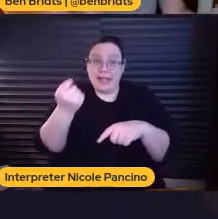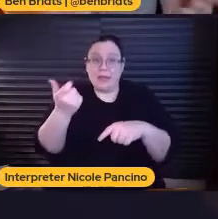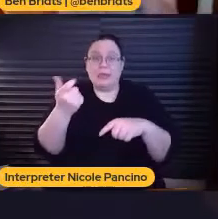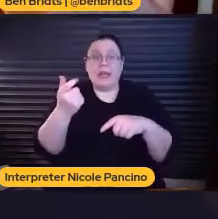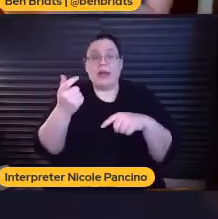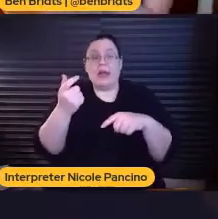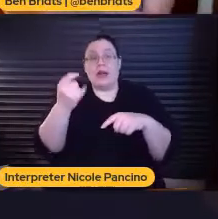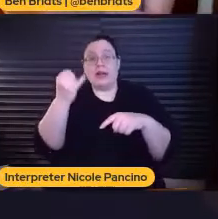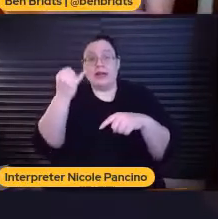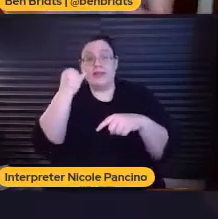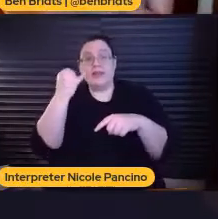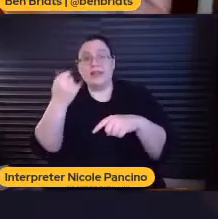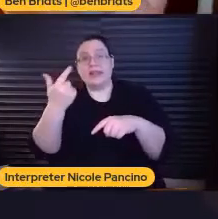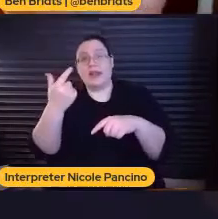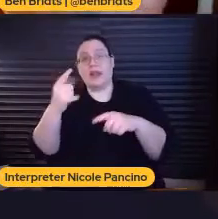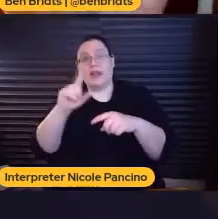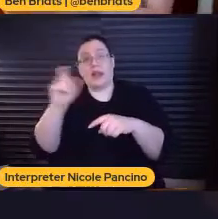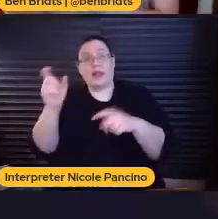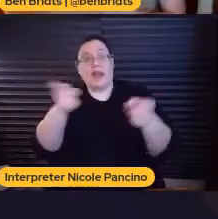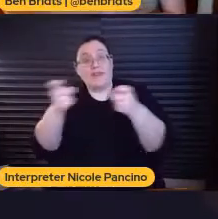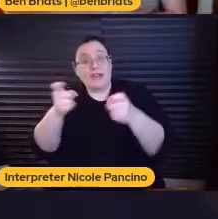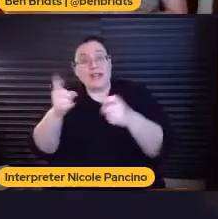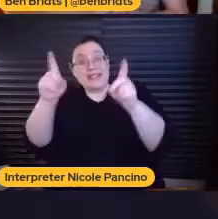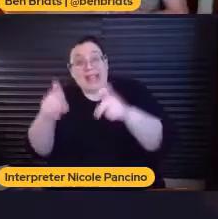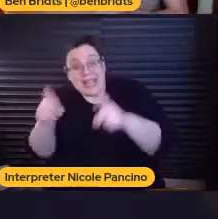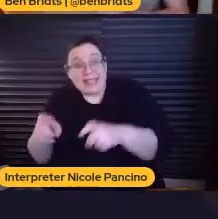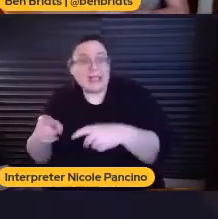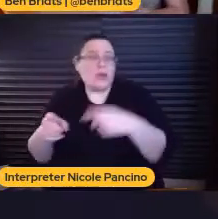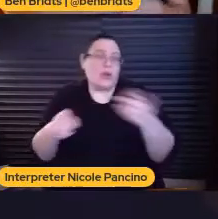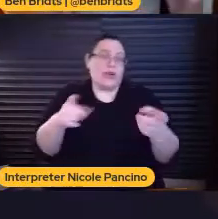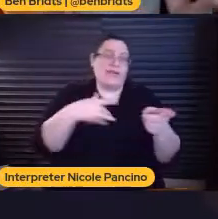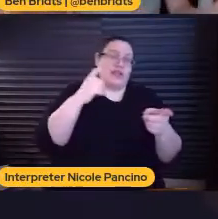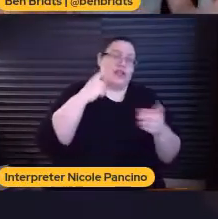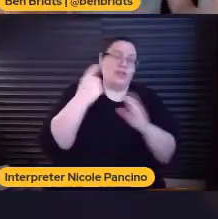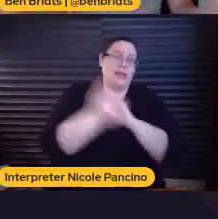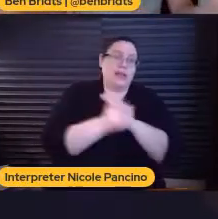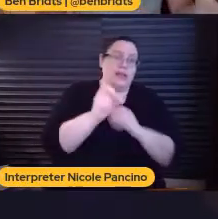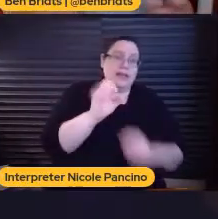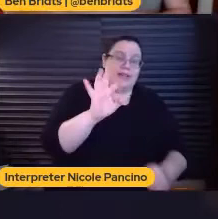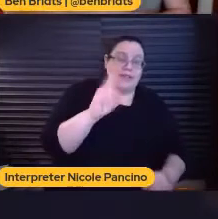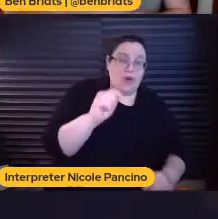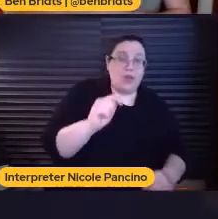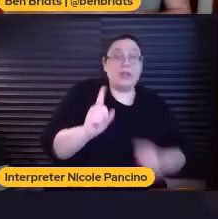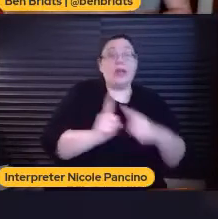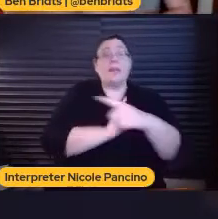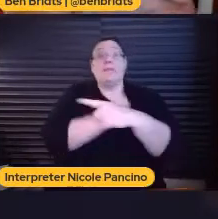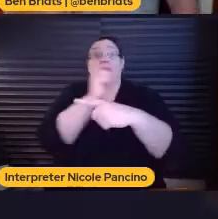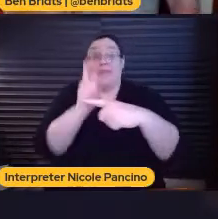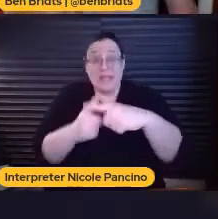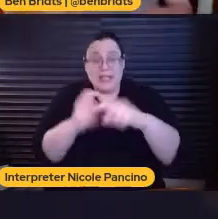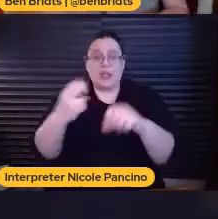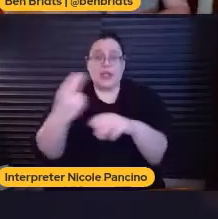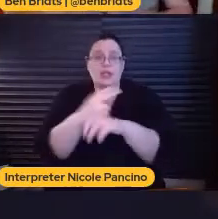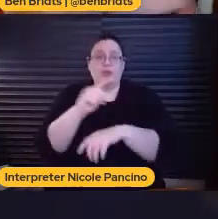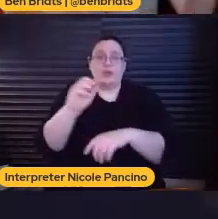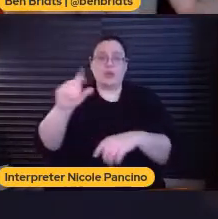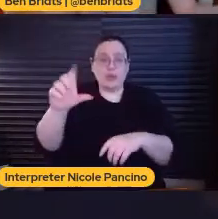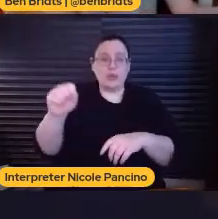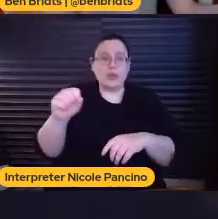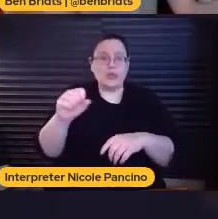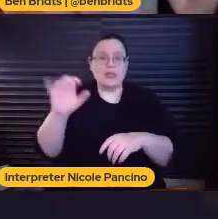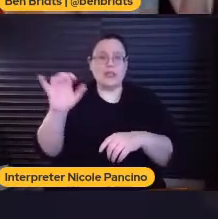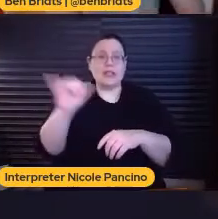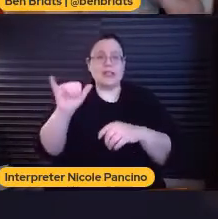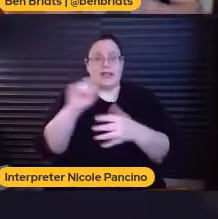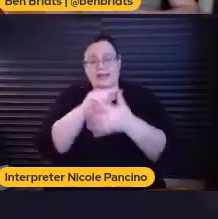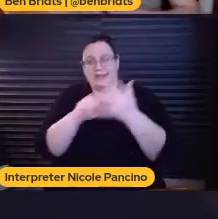governance thing or just something that you think should be a default. On top of that, you can use tools like CFN lint, the